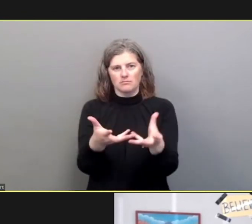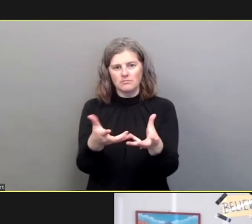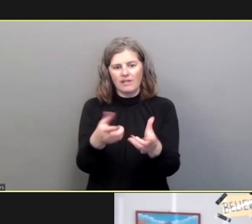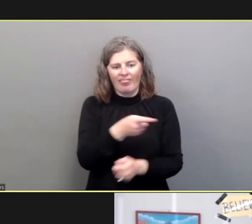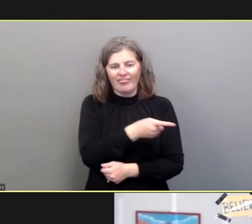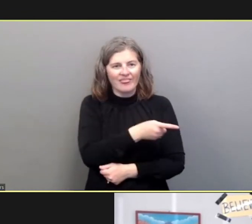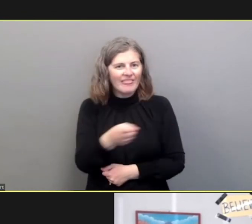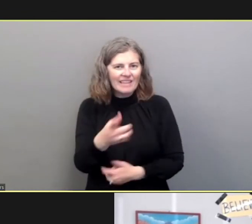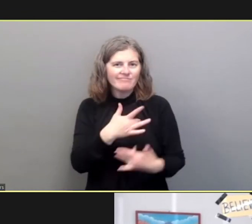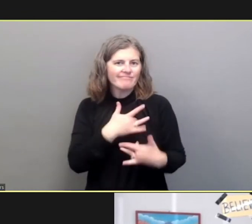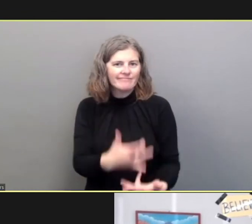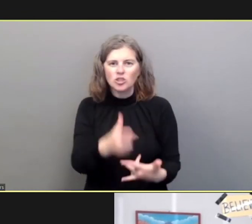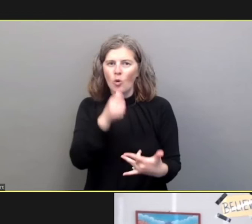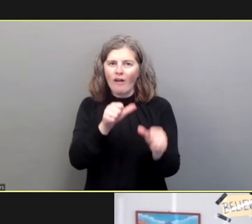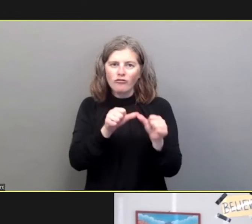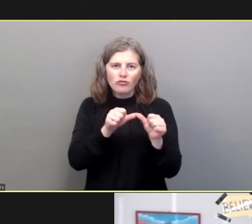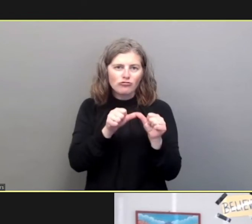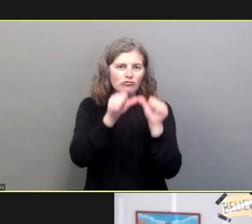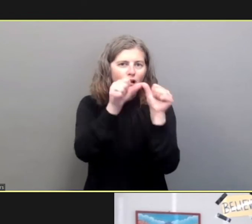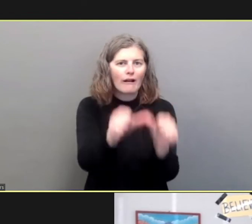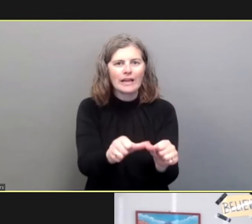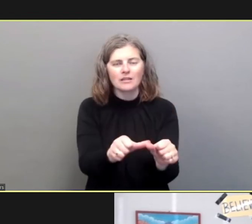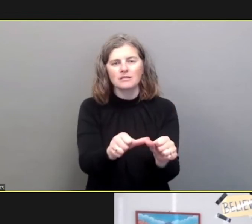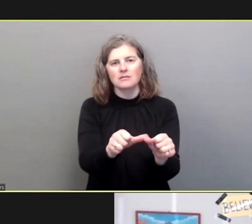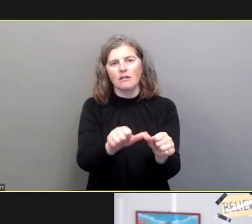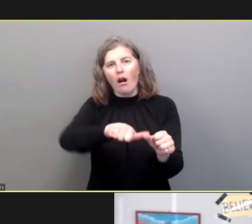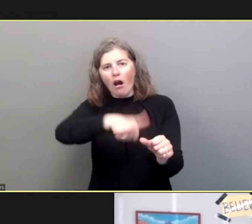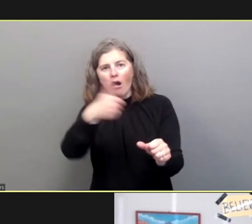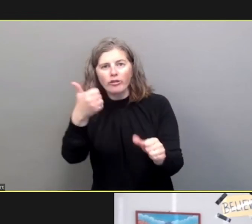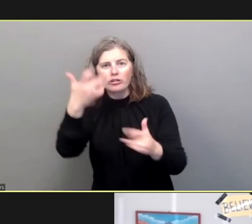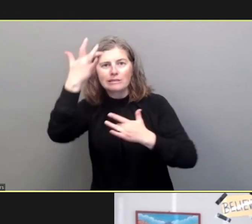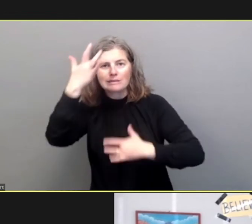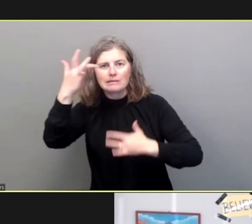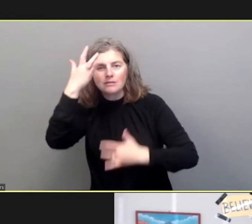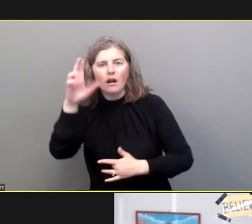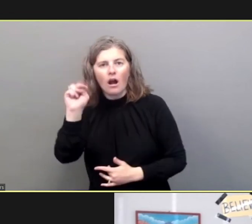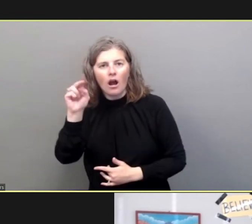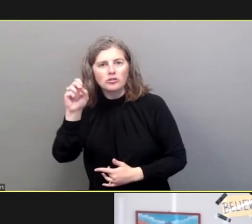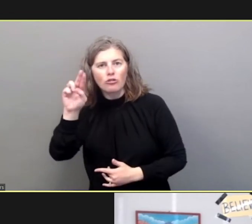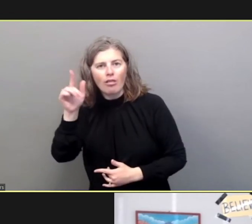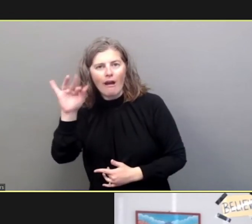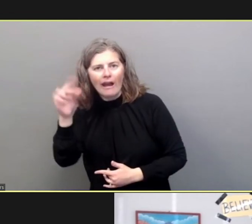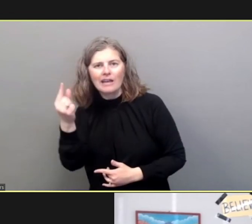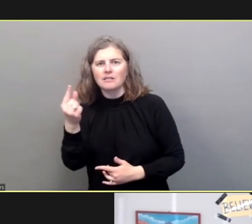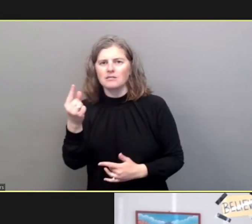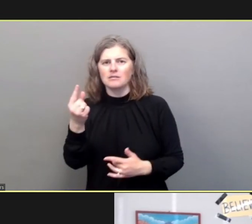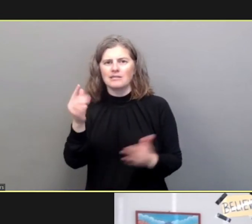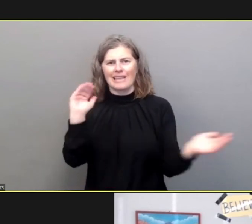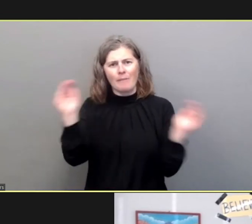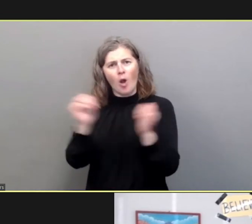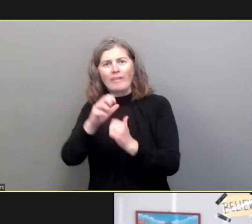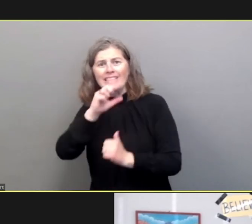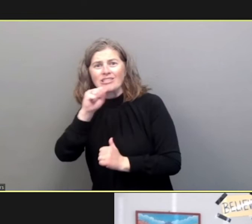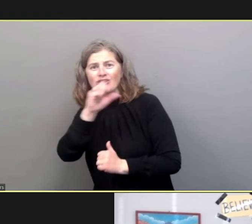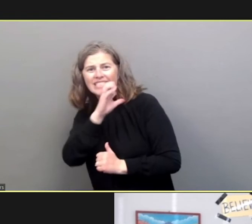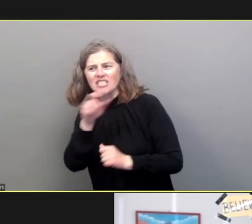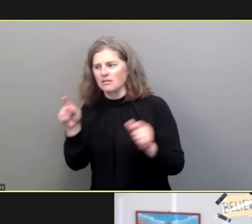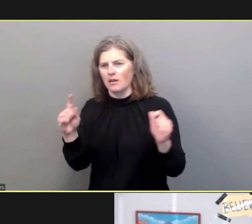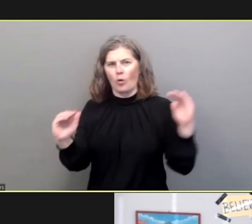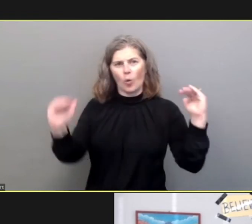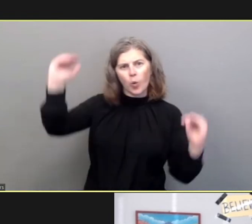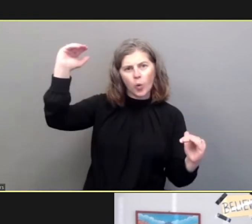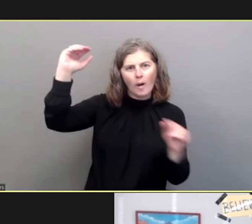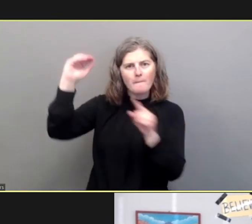have don't have these underlying conditions in high numbers as we see in elderly. And,